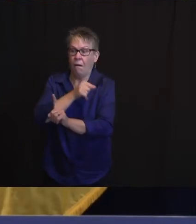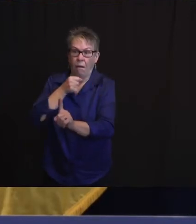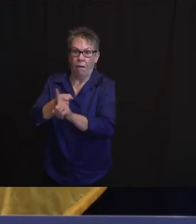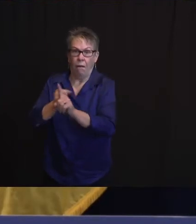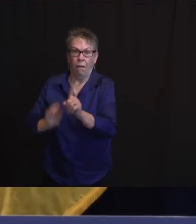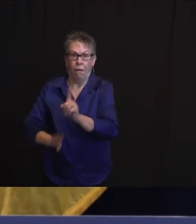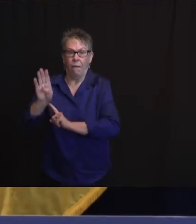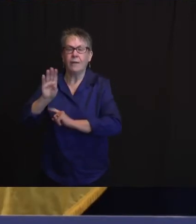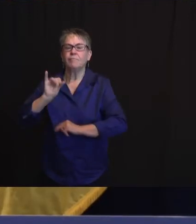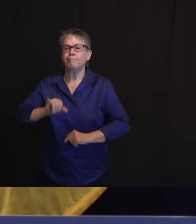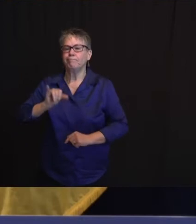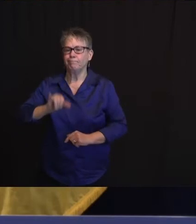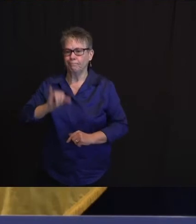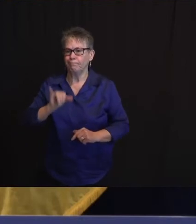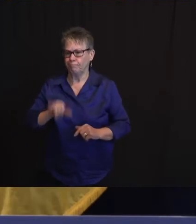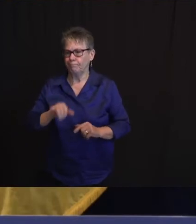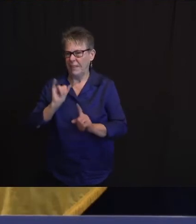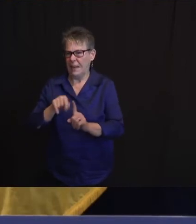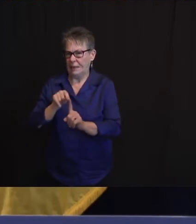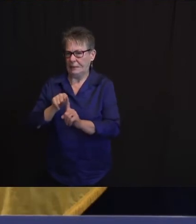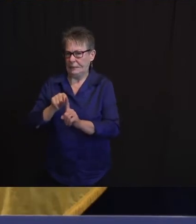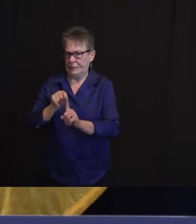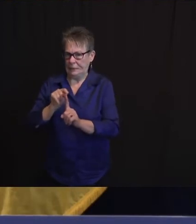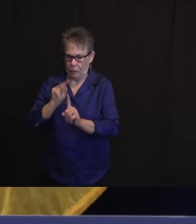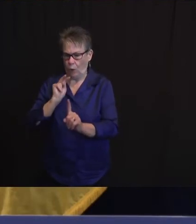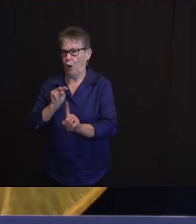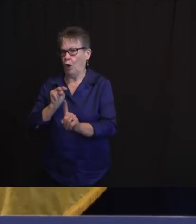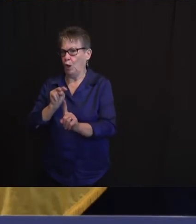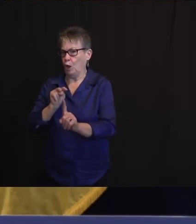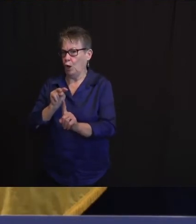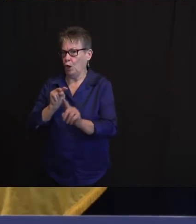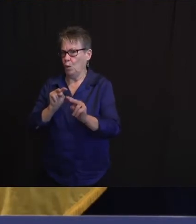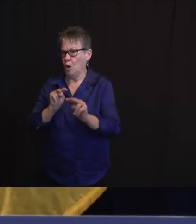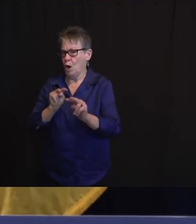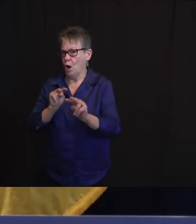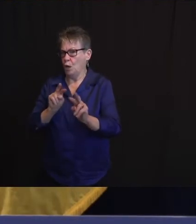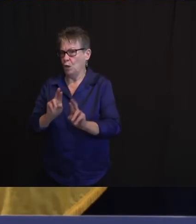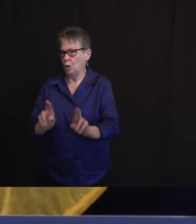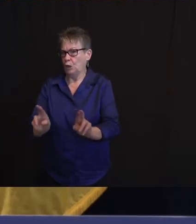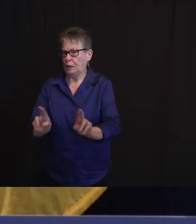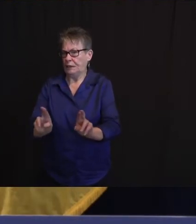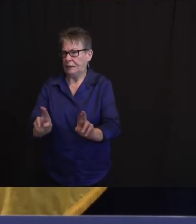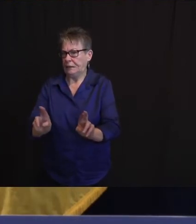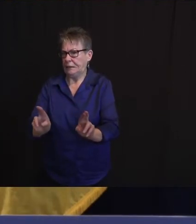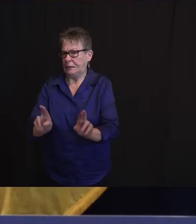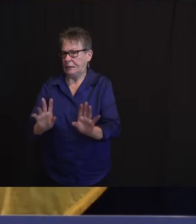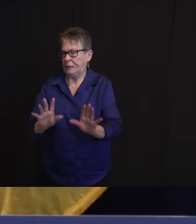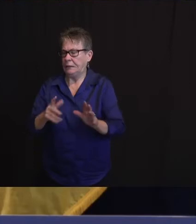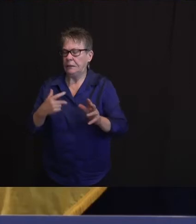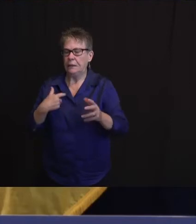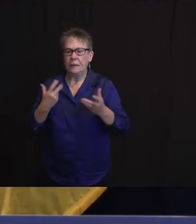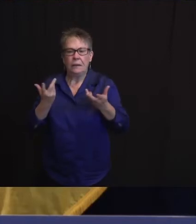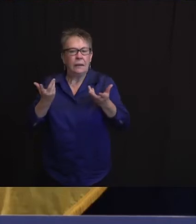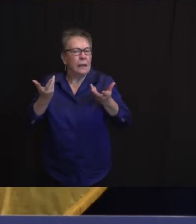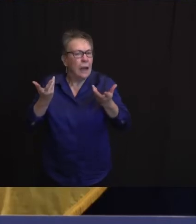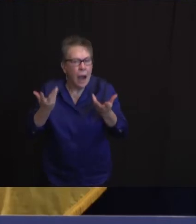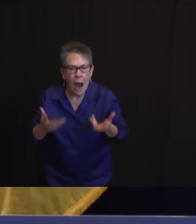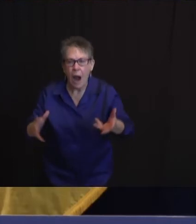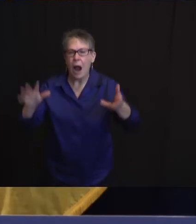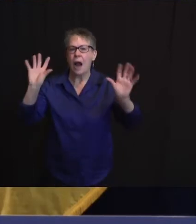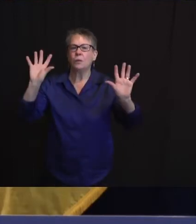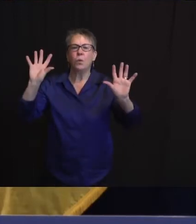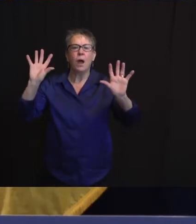all these numbers, but those are the ones that we cannot allow ourselves to be on the wrong side of. Again, Judy and Ed, thank you as always. Happy New Year, Pat.